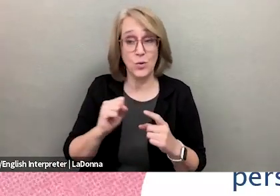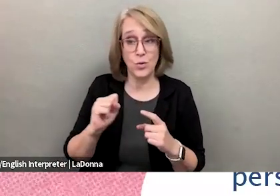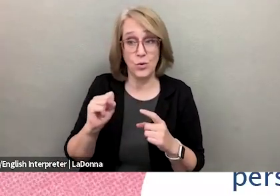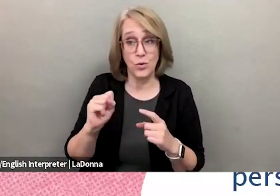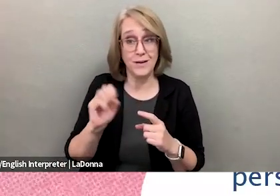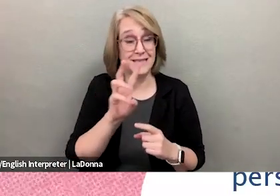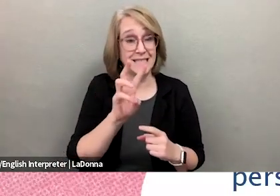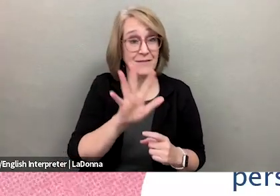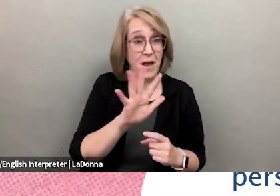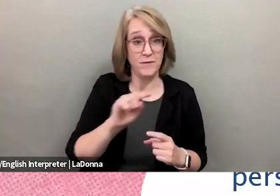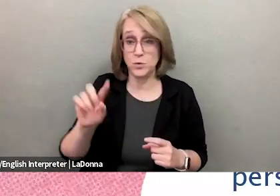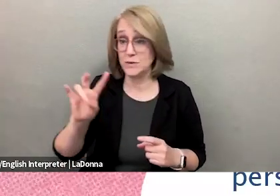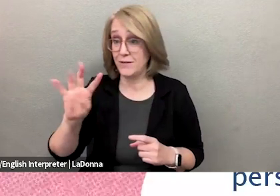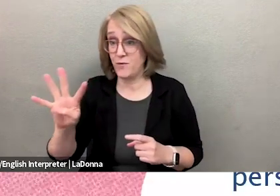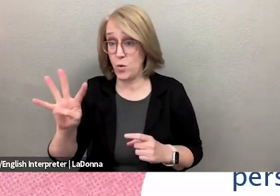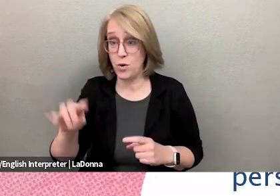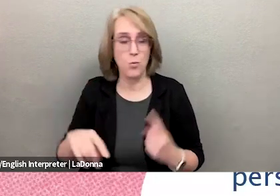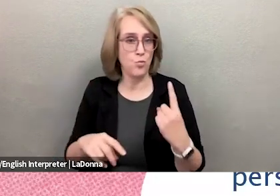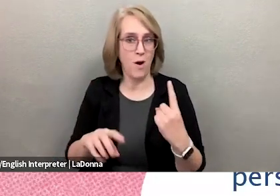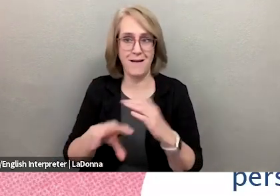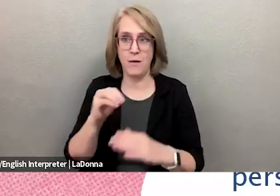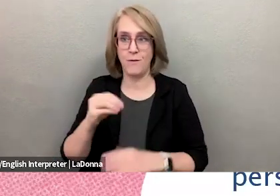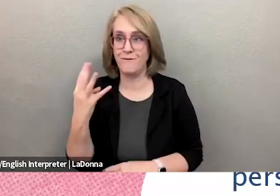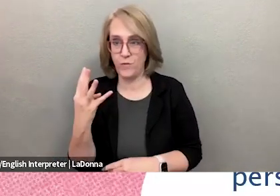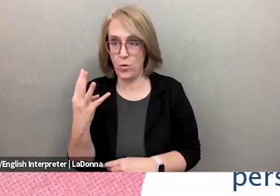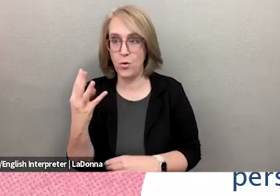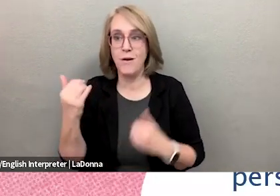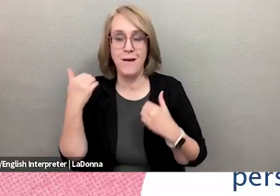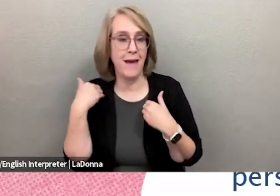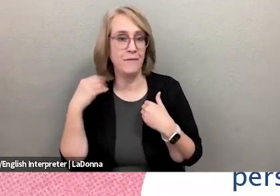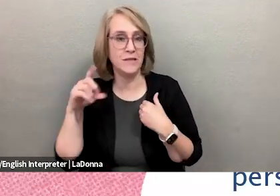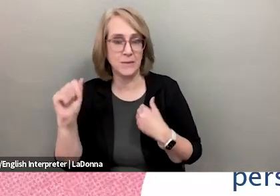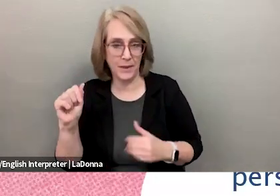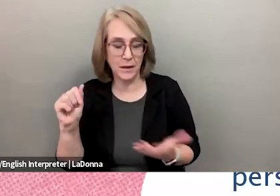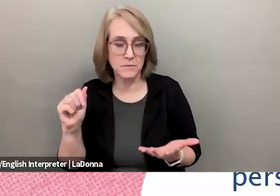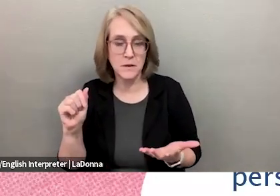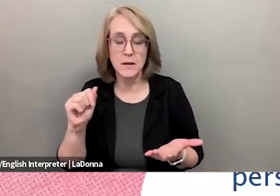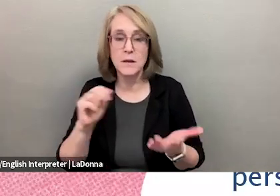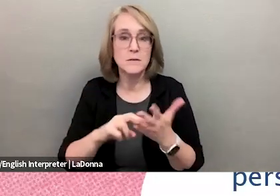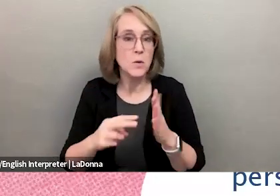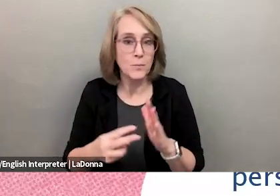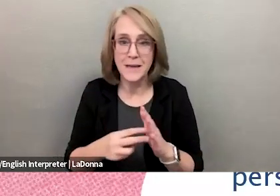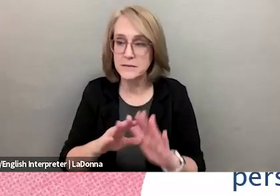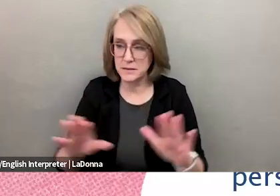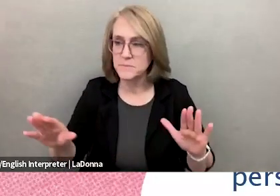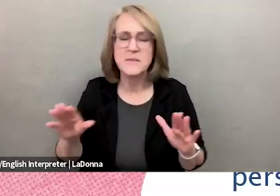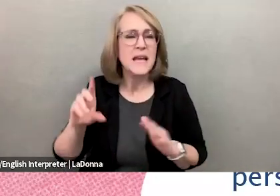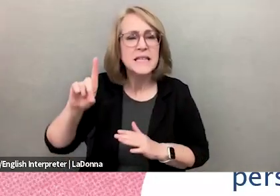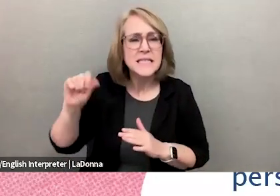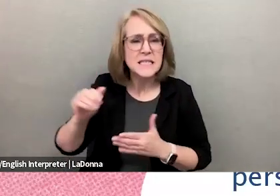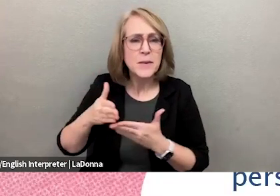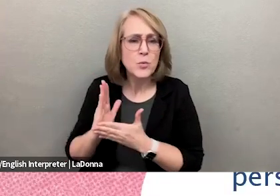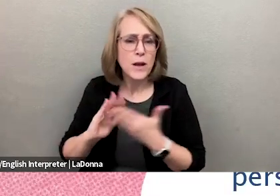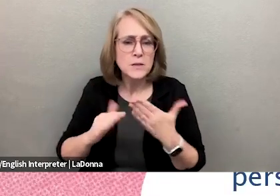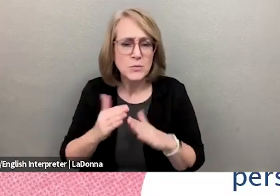as we often say, you know, in the disability rights community, is that everyone is going to become disabled. And so this is truly